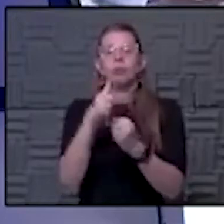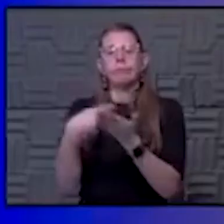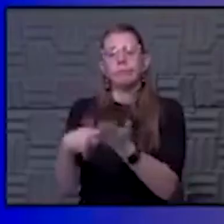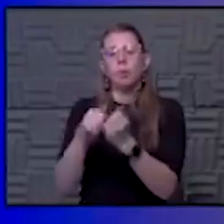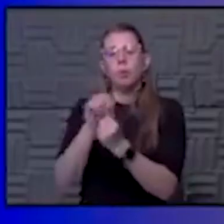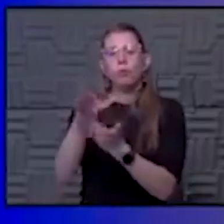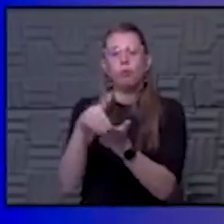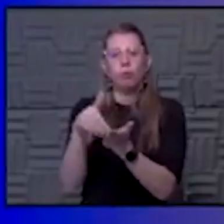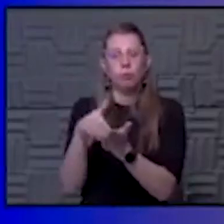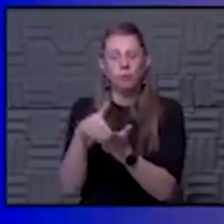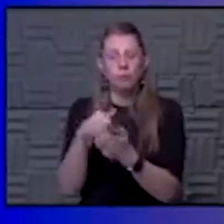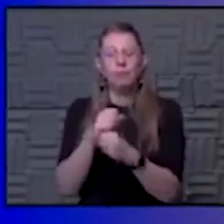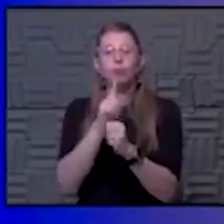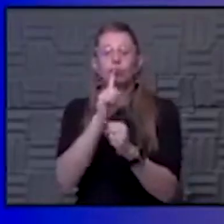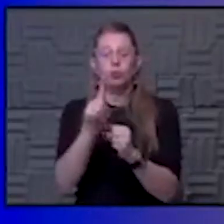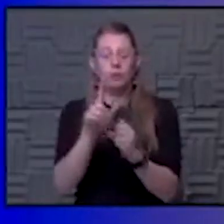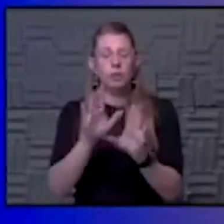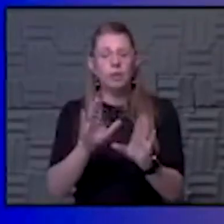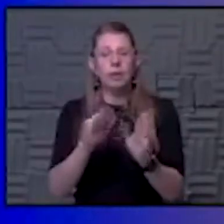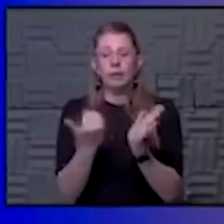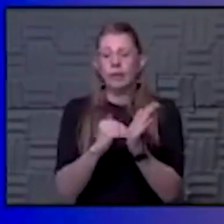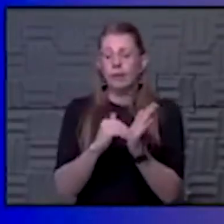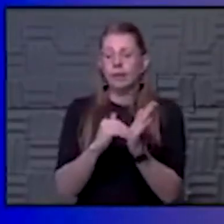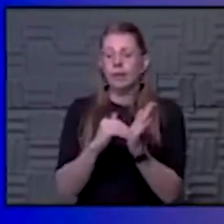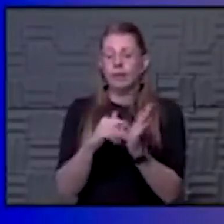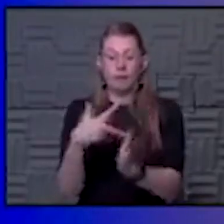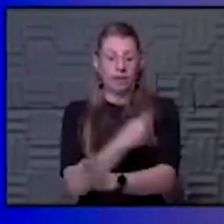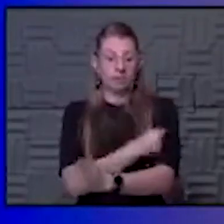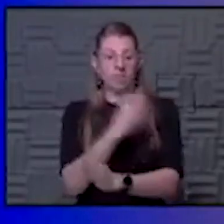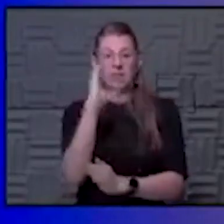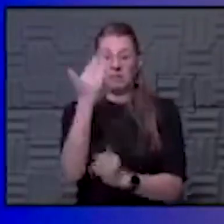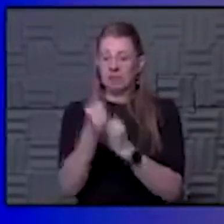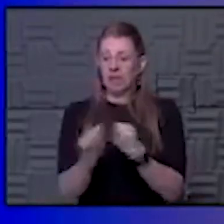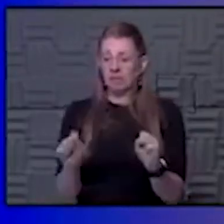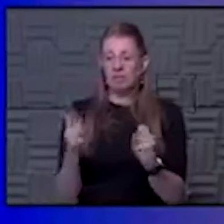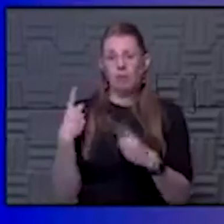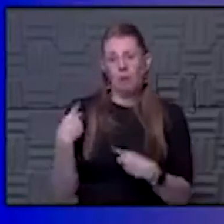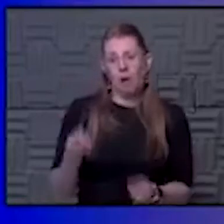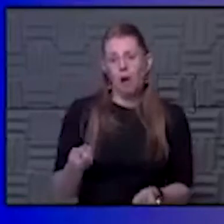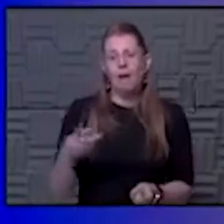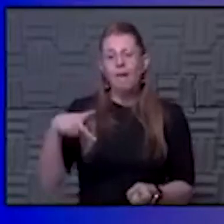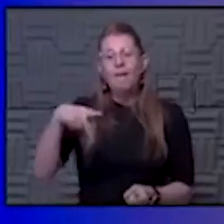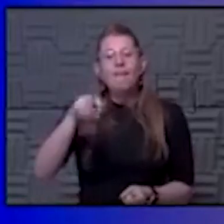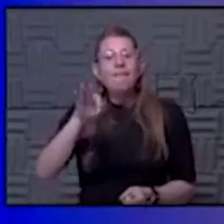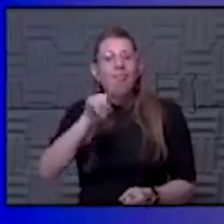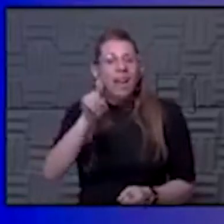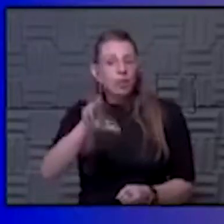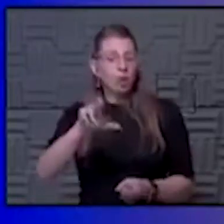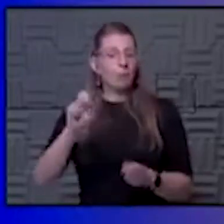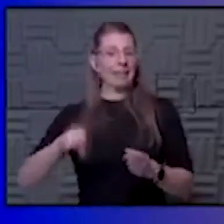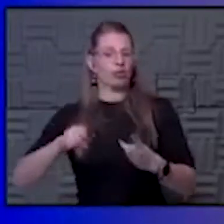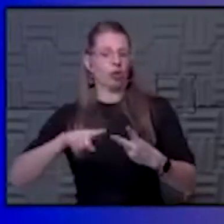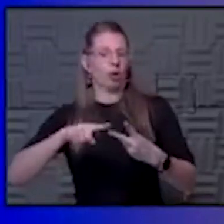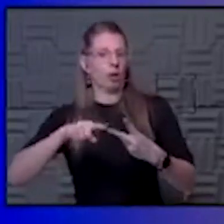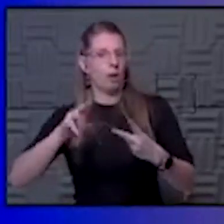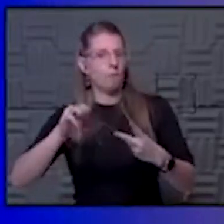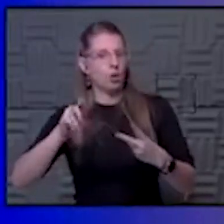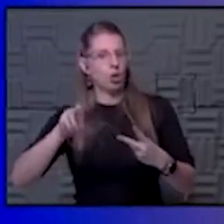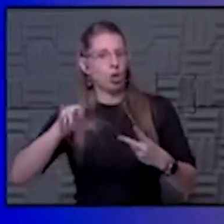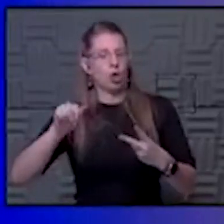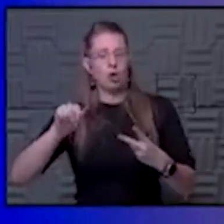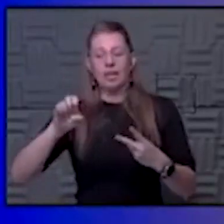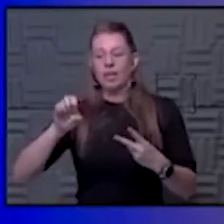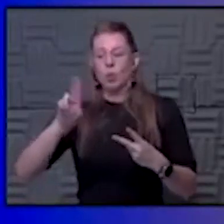healthcare providers. Again, this vaccine looks to be, very safe so far. And again, we're talking about Pfizer and potentially Moderna once the